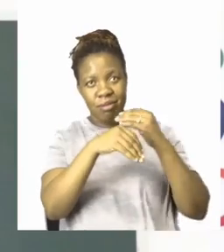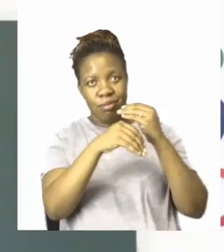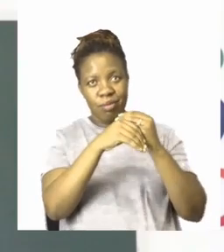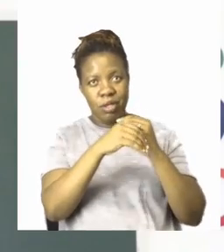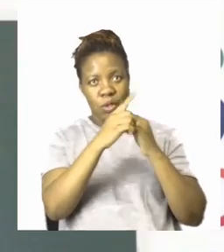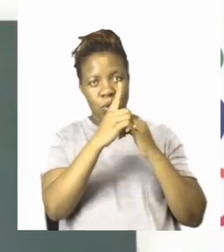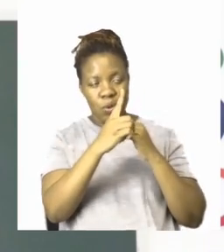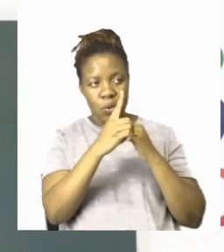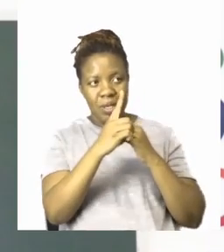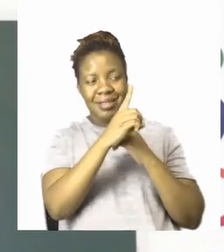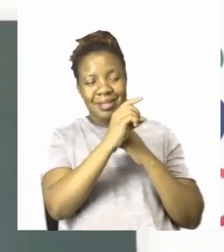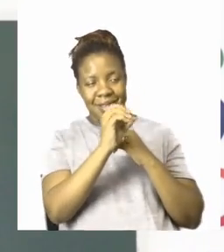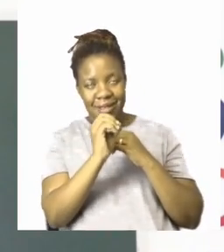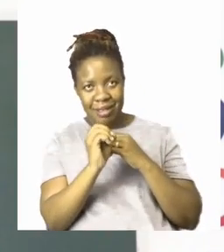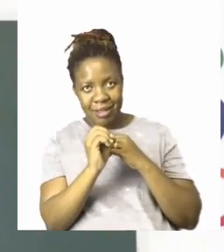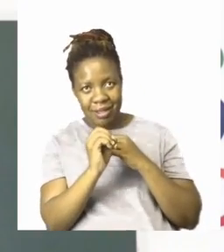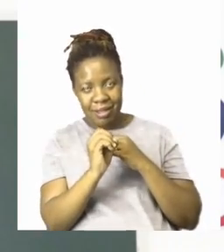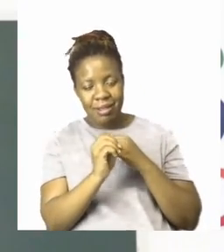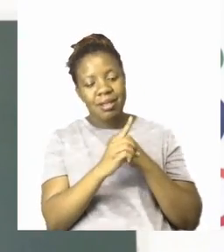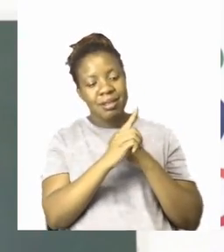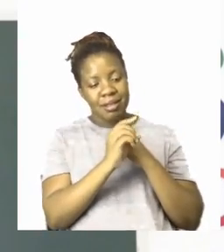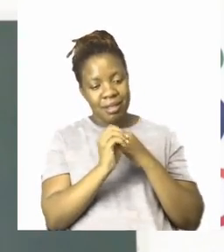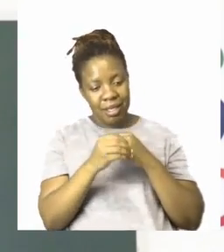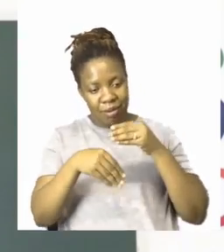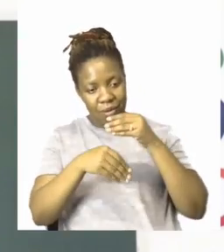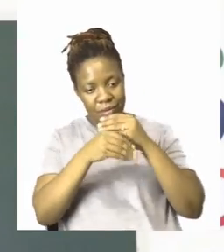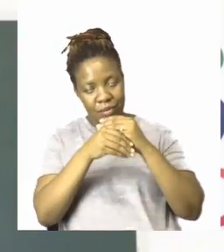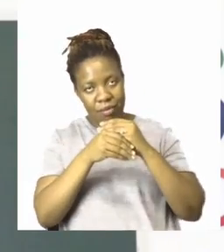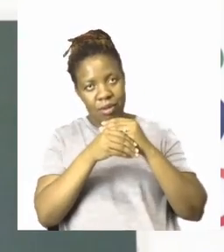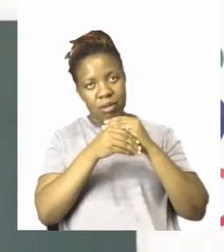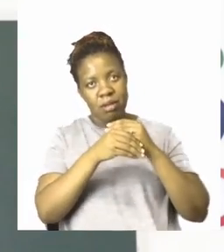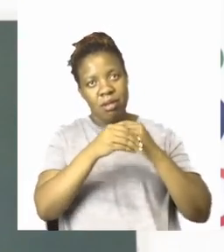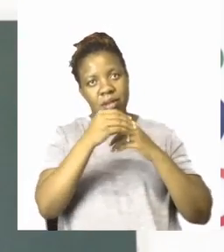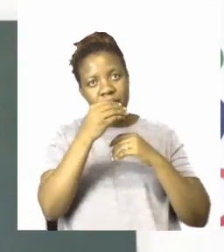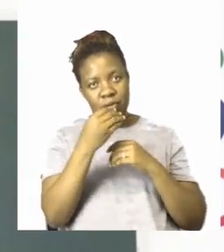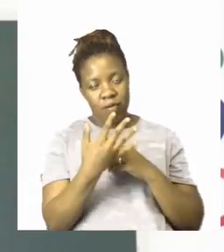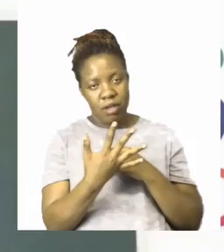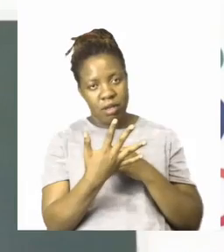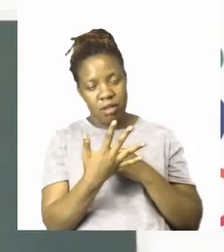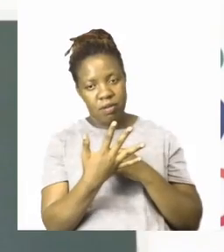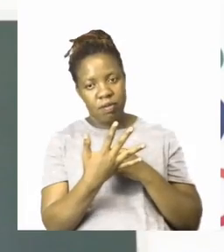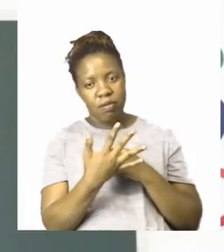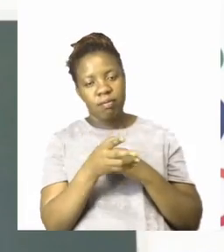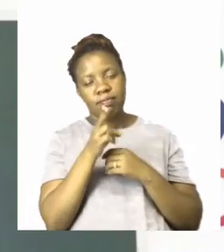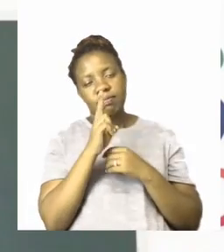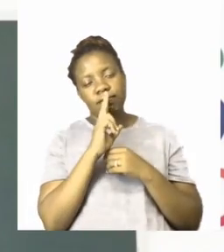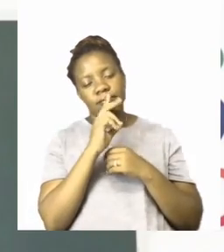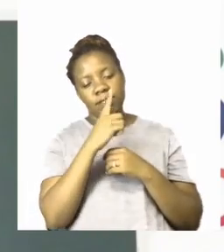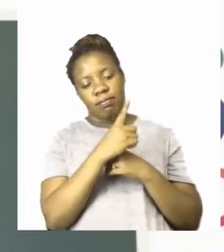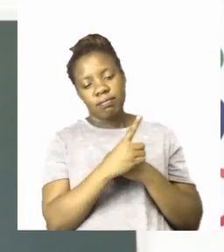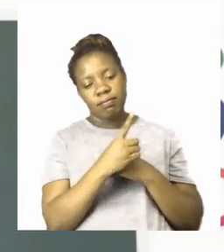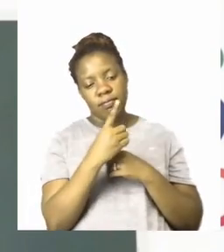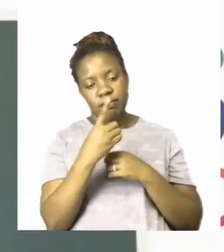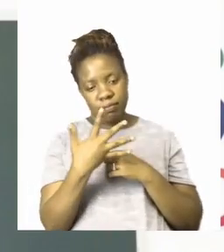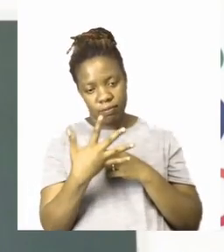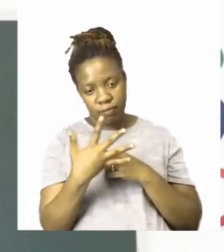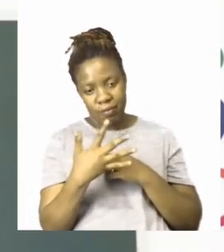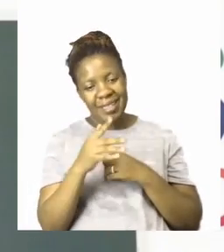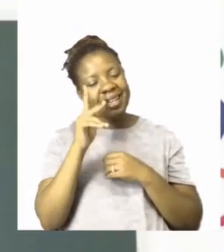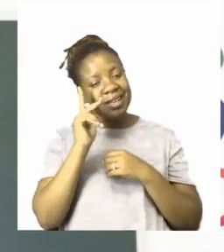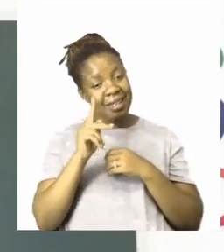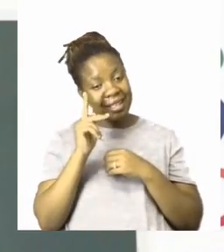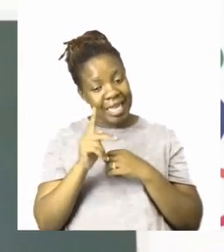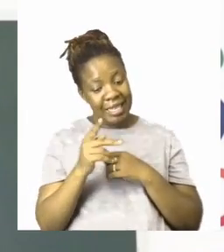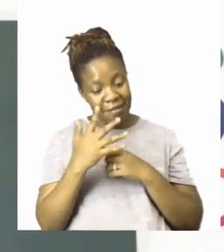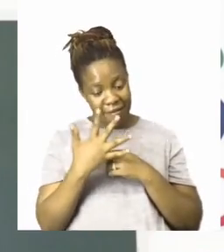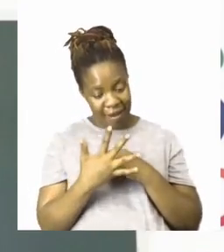10 and 10 plus 5 gives you 15. So you write the 5